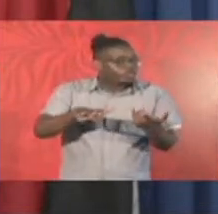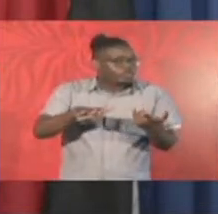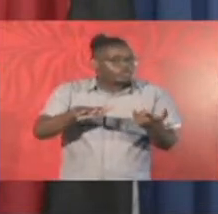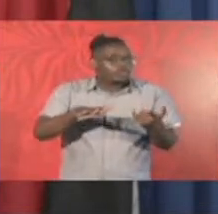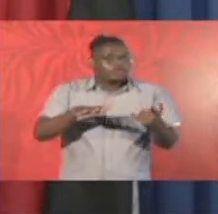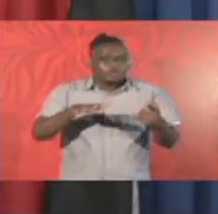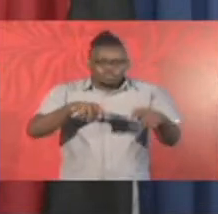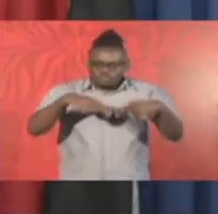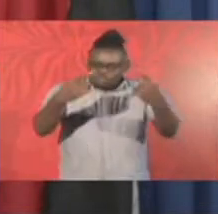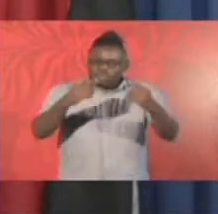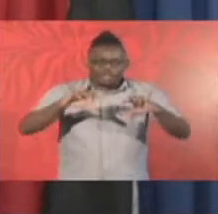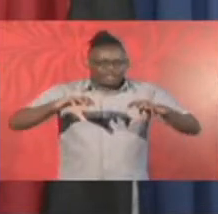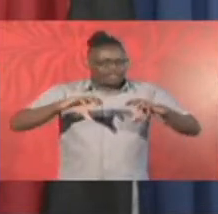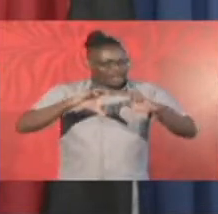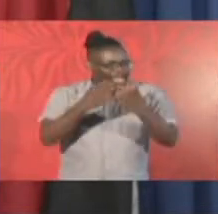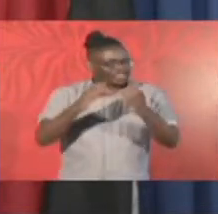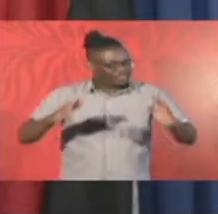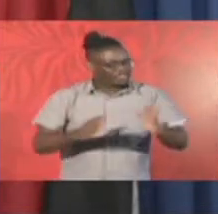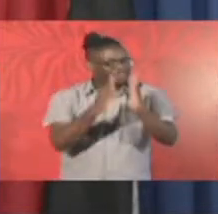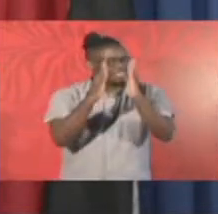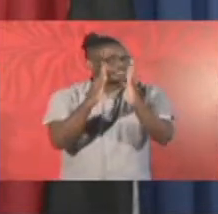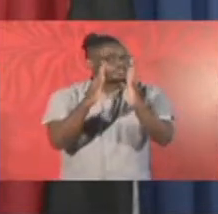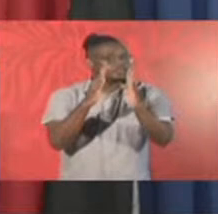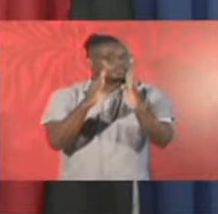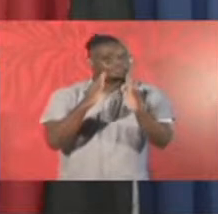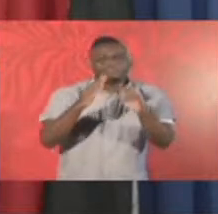then that is a problem for the parent.